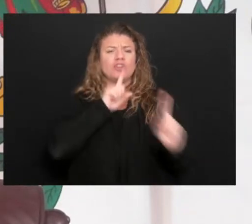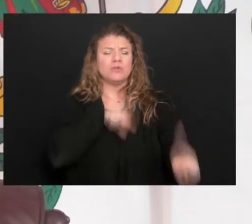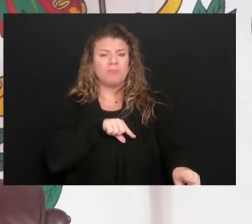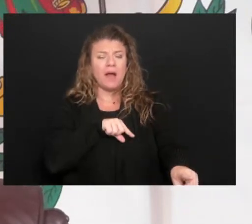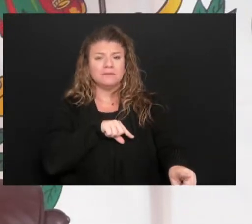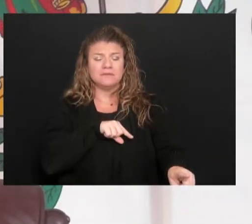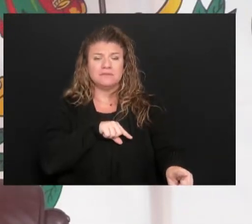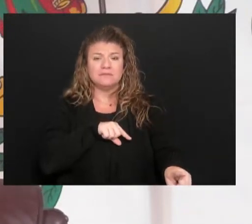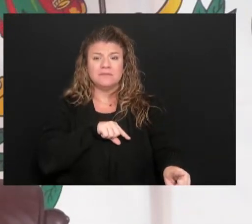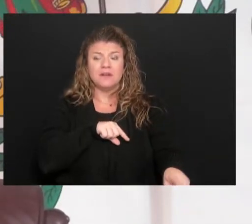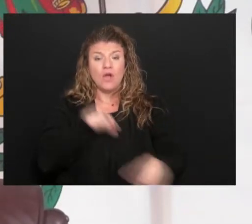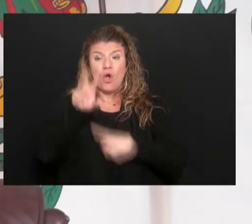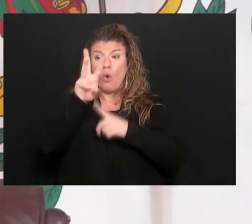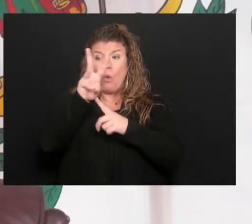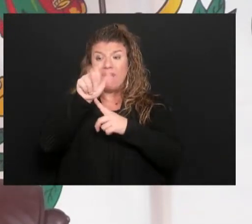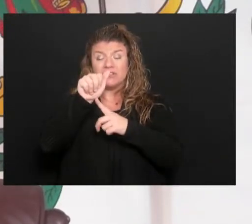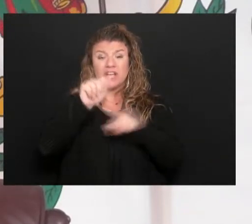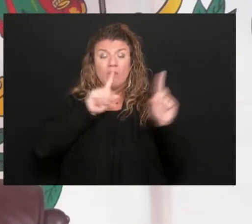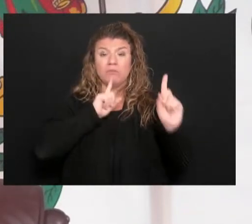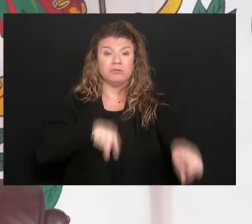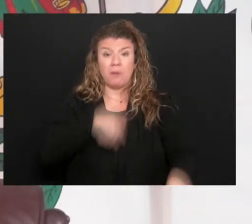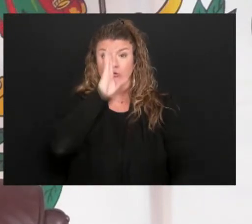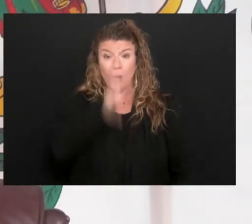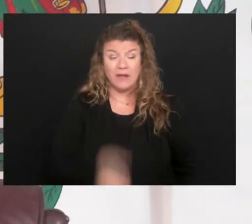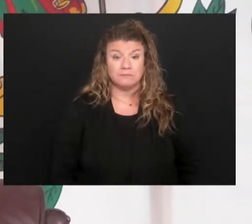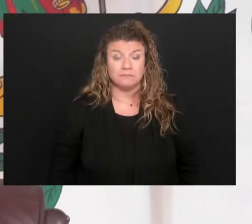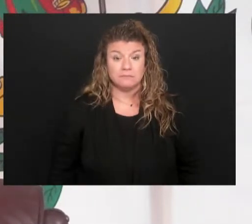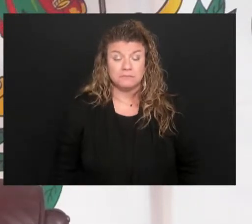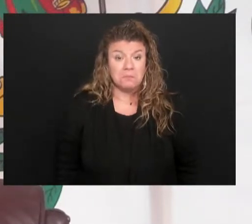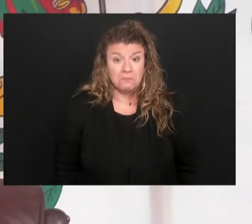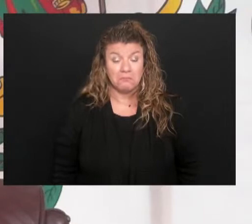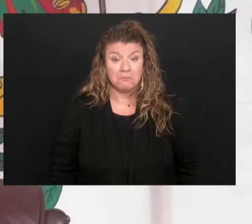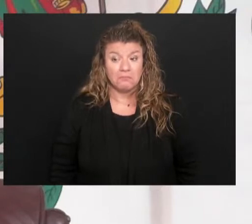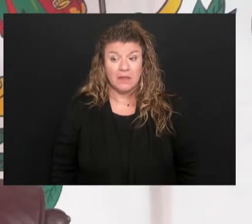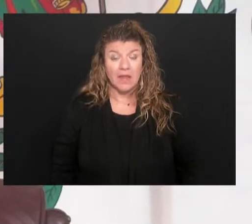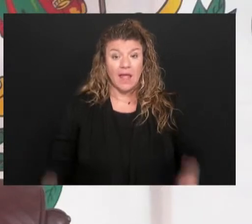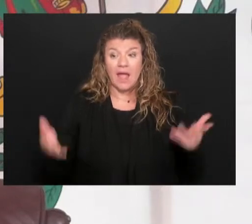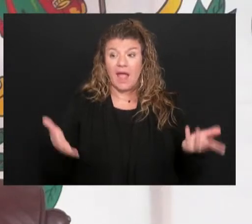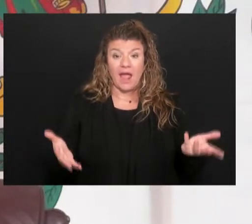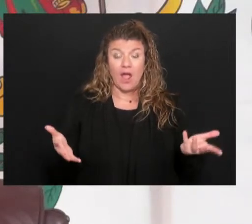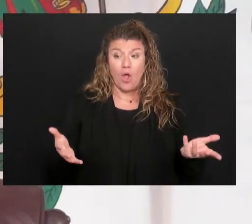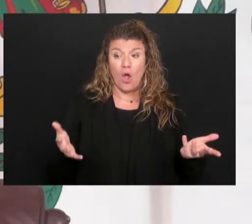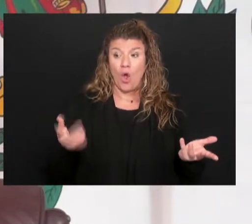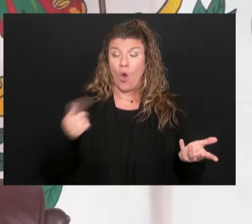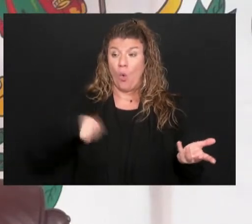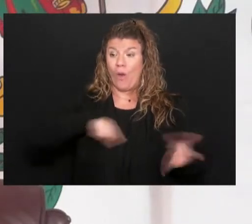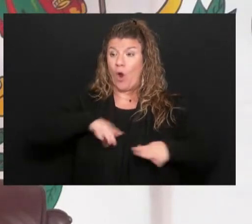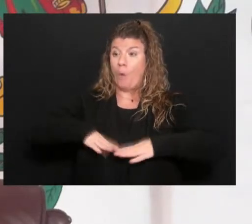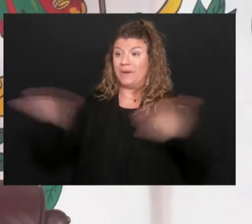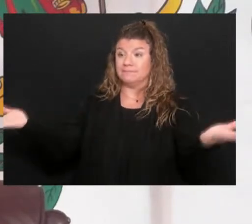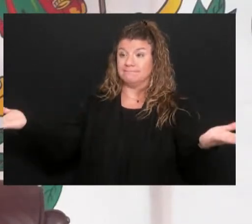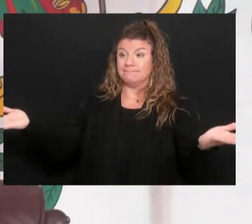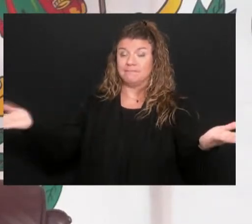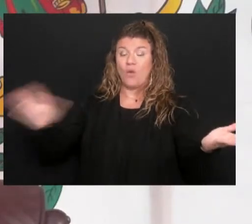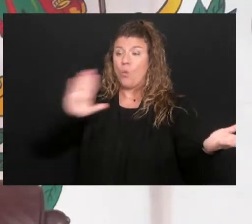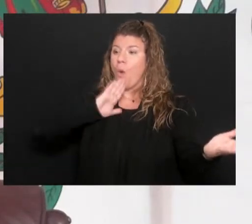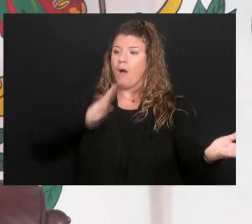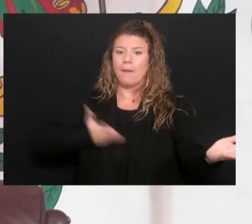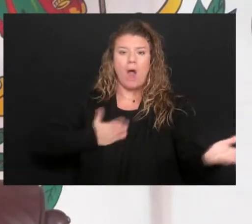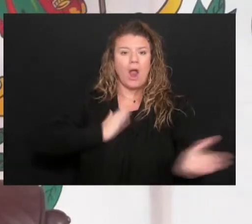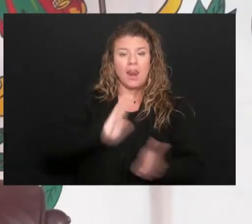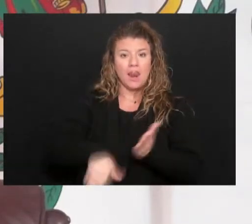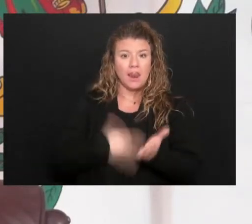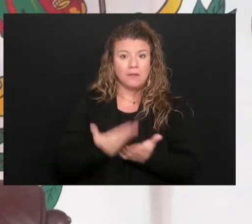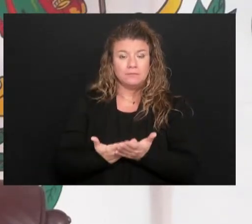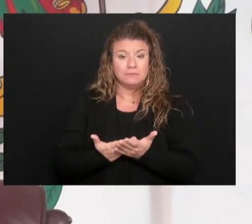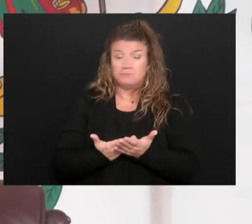West Virginia would respond just straight up. And they'd say, we stand here with open arms to welcome all.